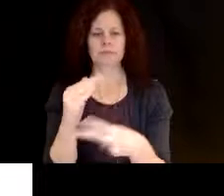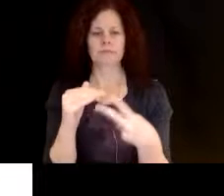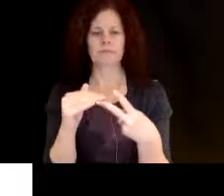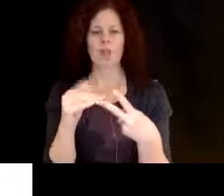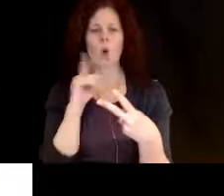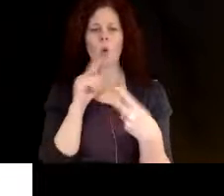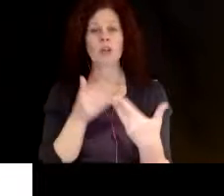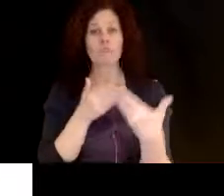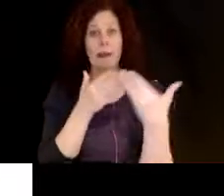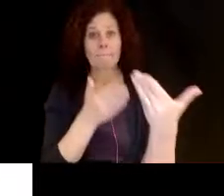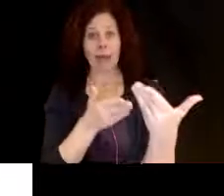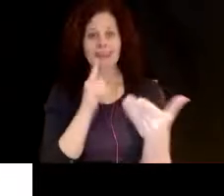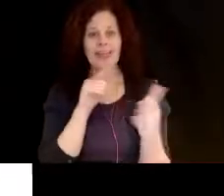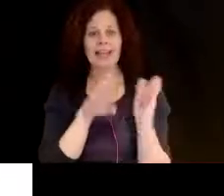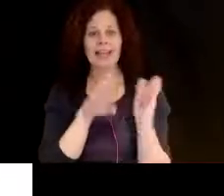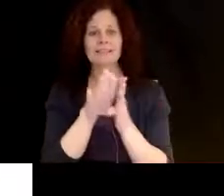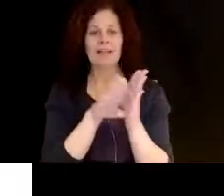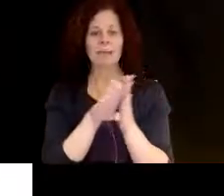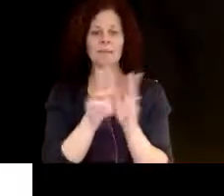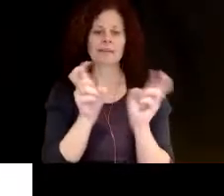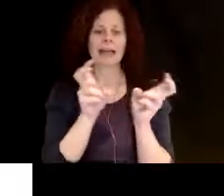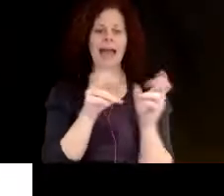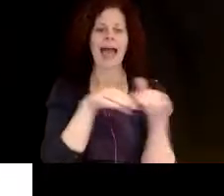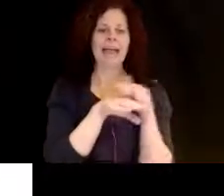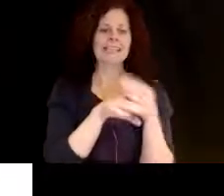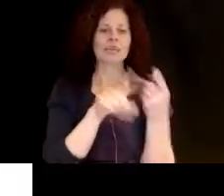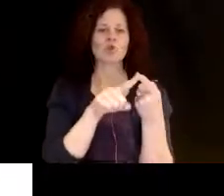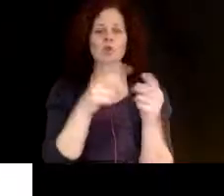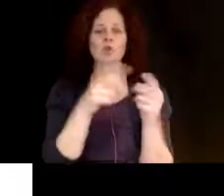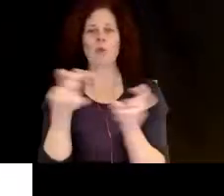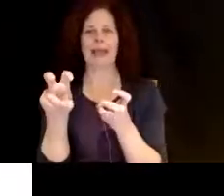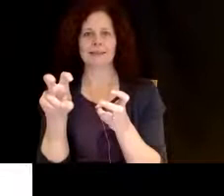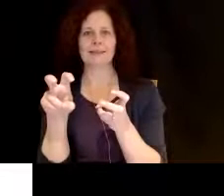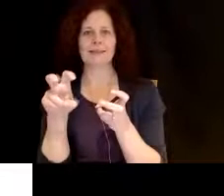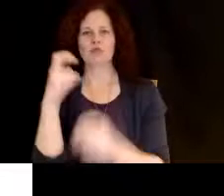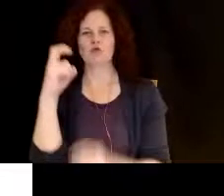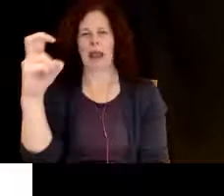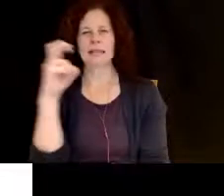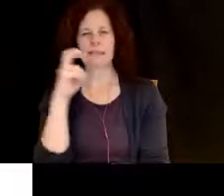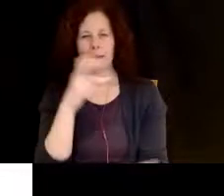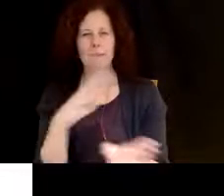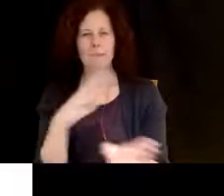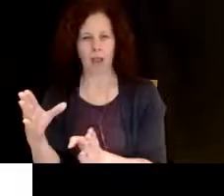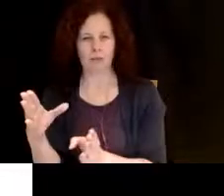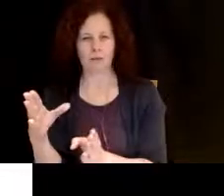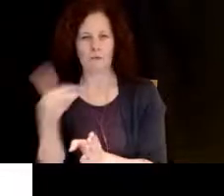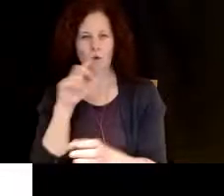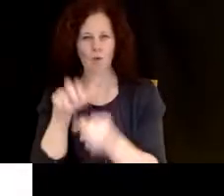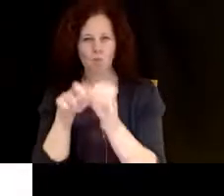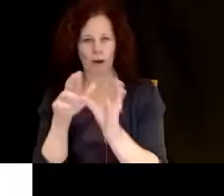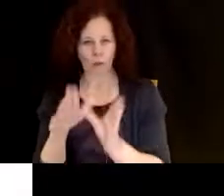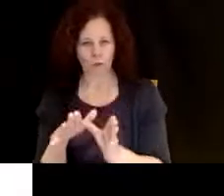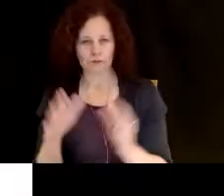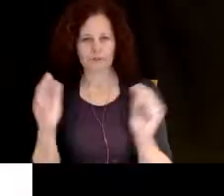to transit plan in coordination with their riders and the communities they serve. On the policy side, we had